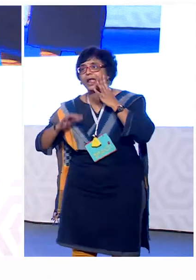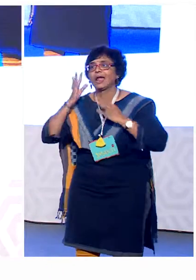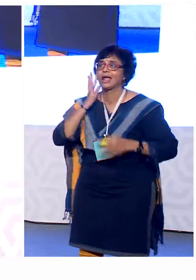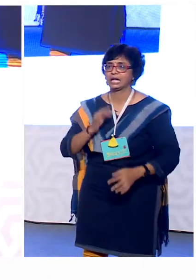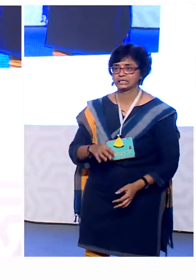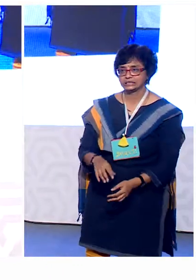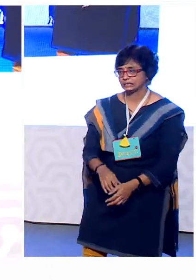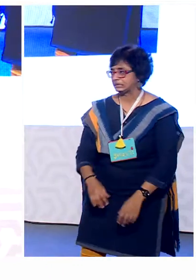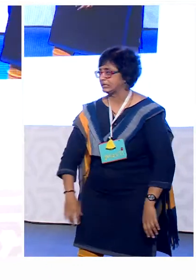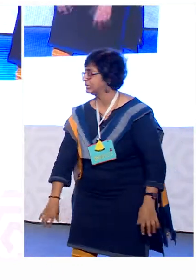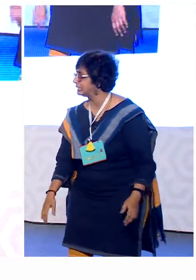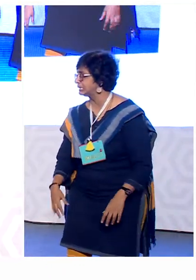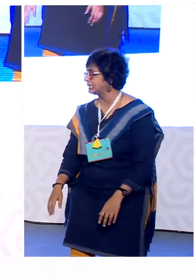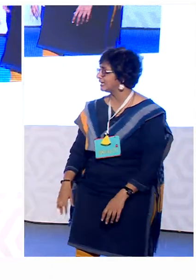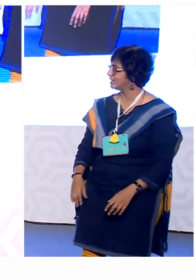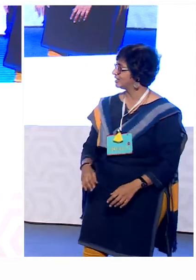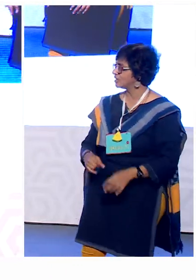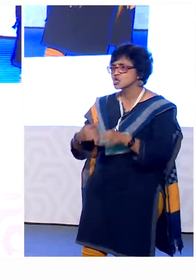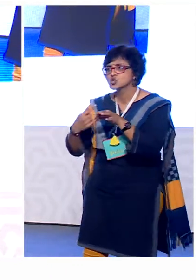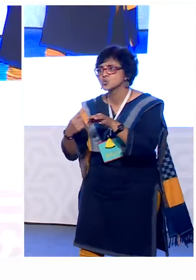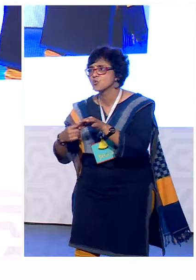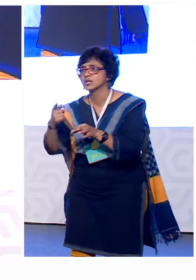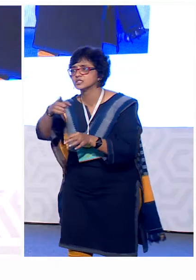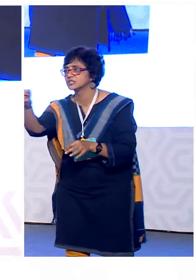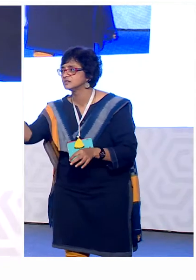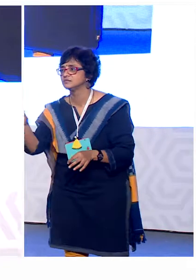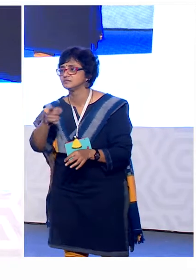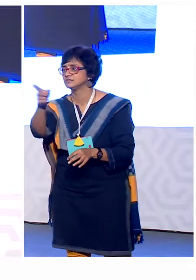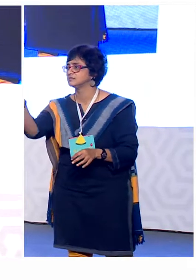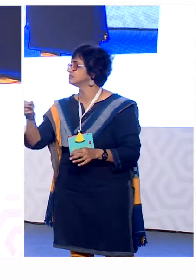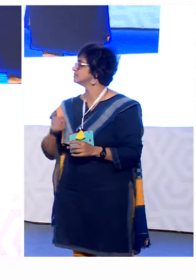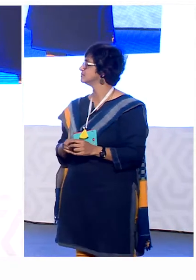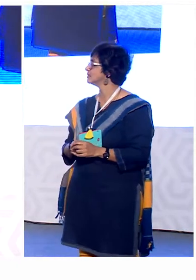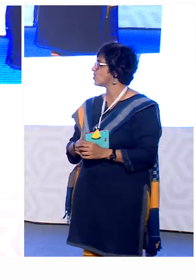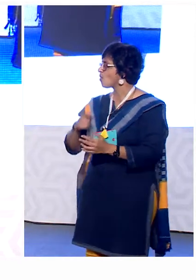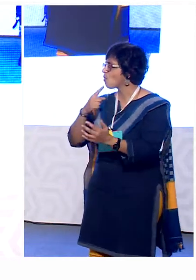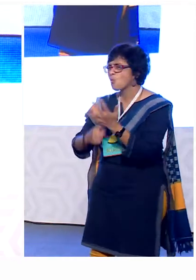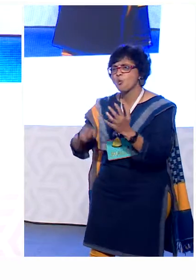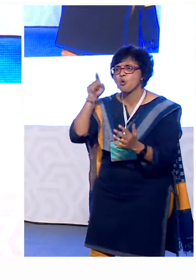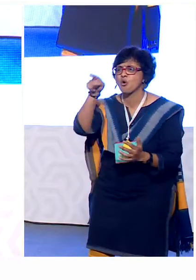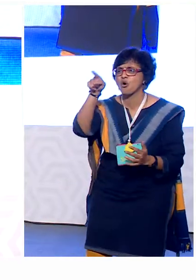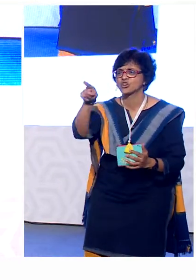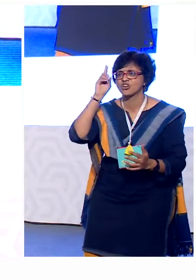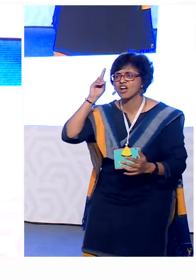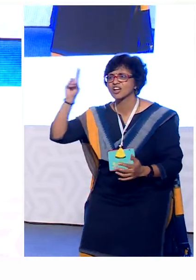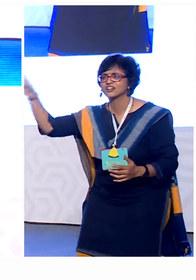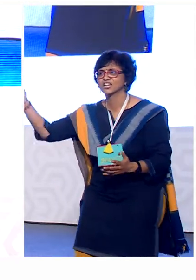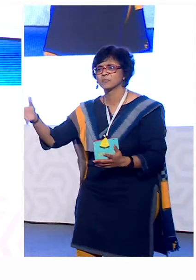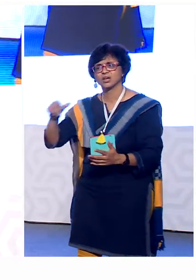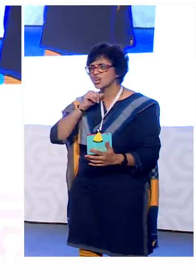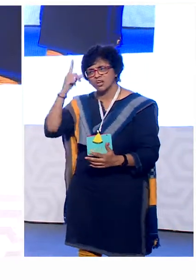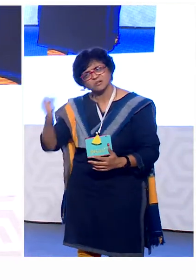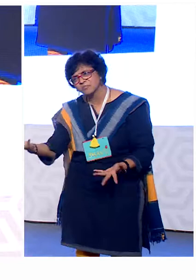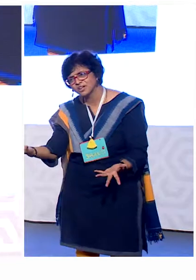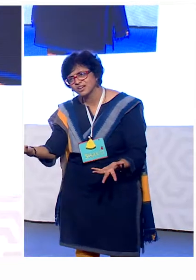comes stronger than before. So the question is, what are your dreams? If you can't remember, if